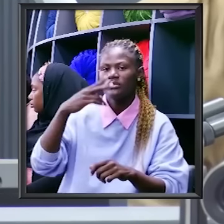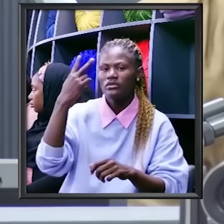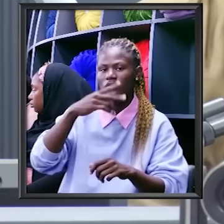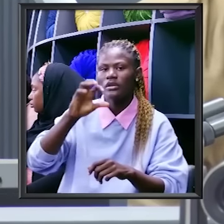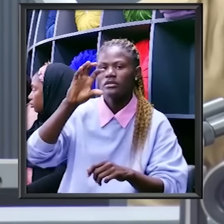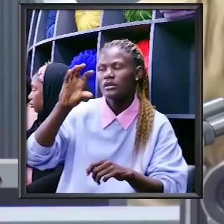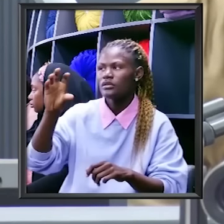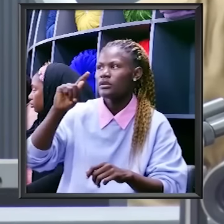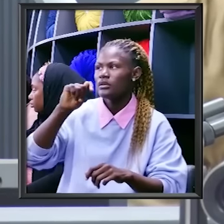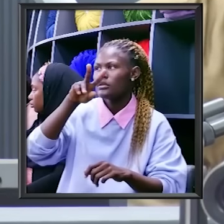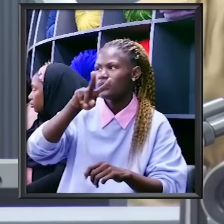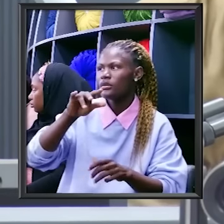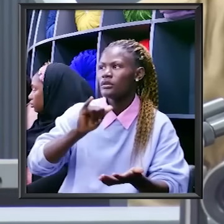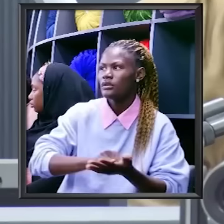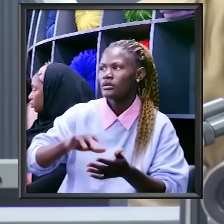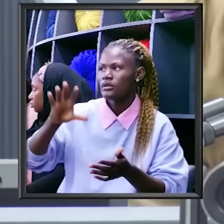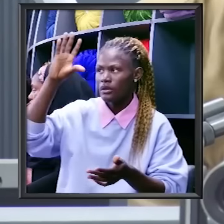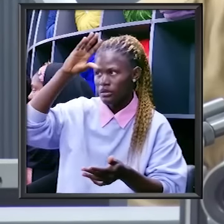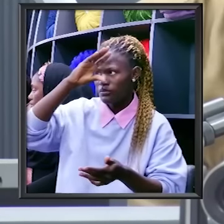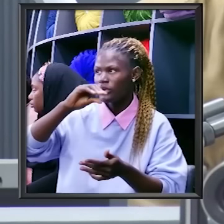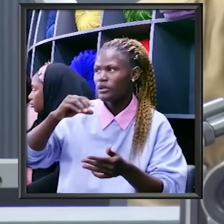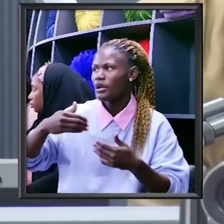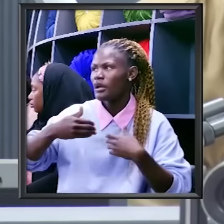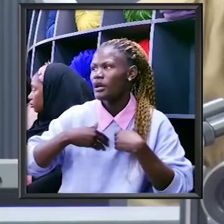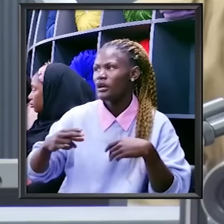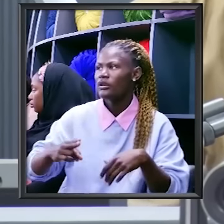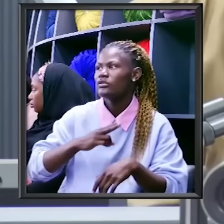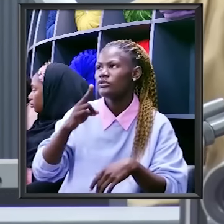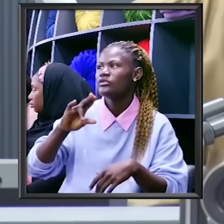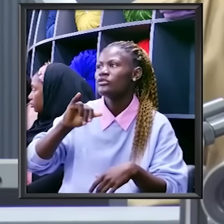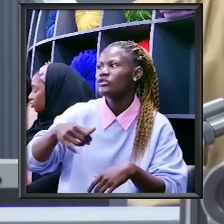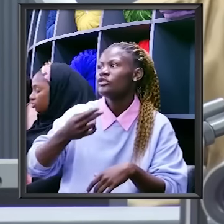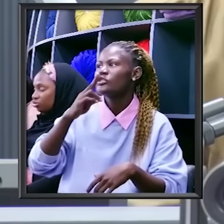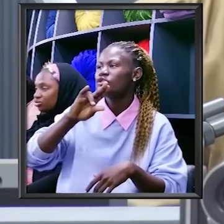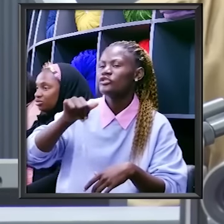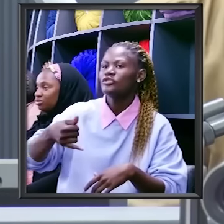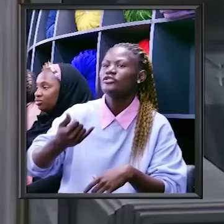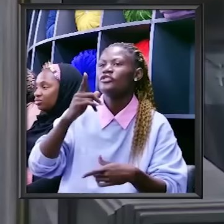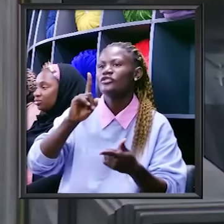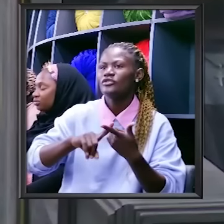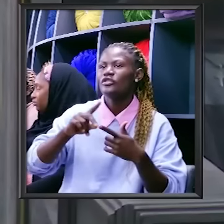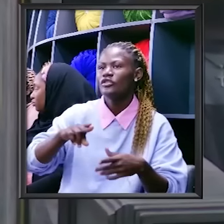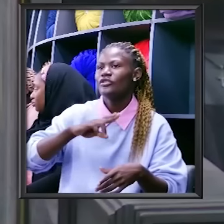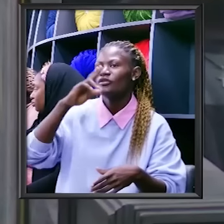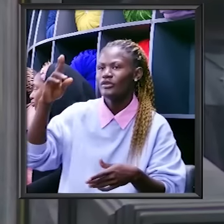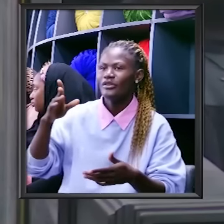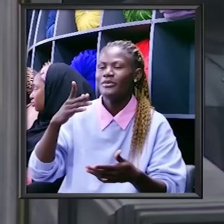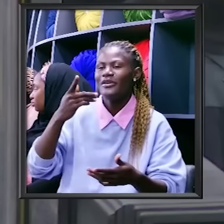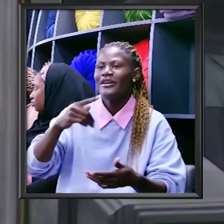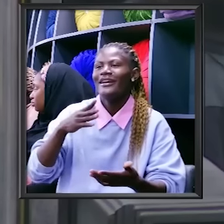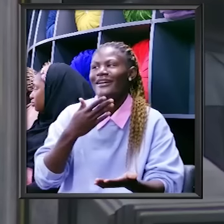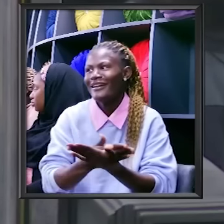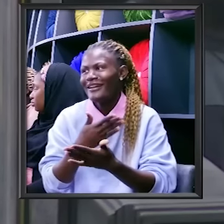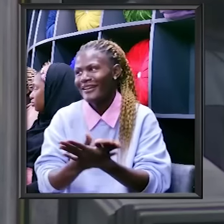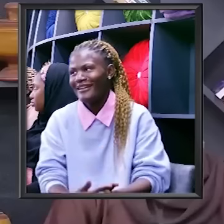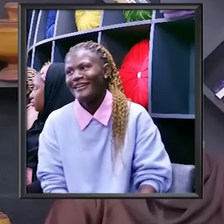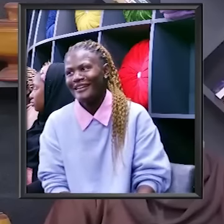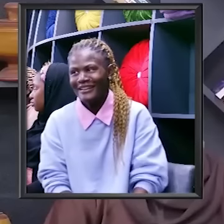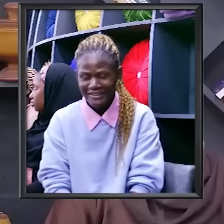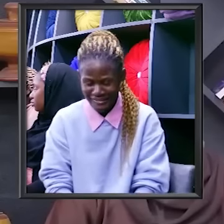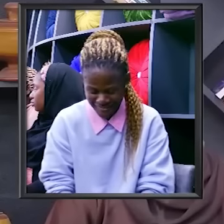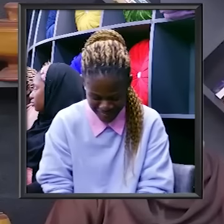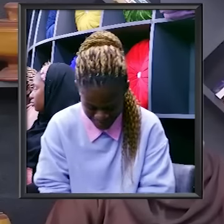when you were putting that man standing at the back must have used juju to remove. I say, Oga, how can you prove this? That they use juju in